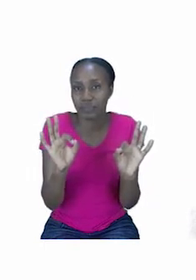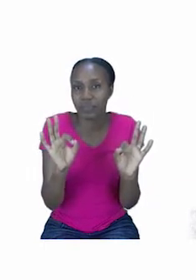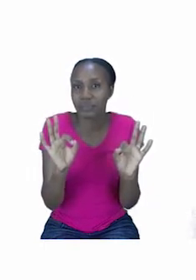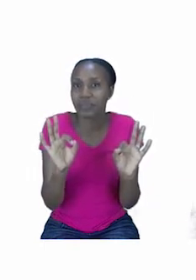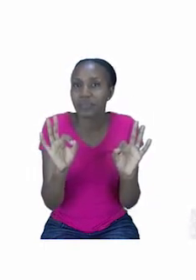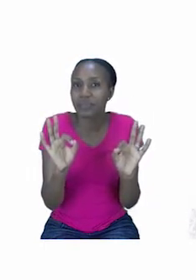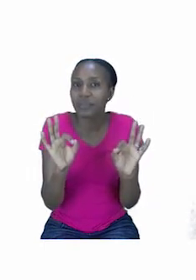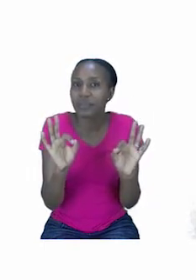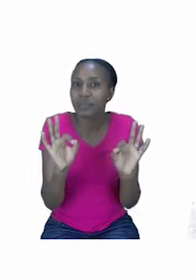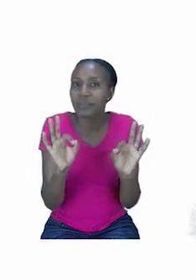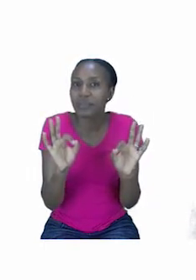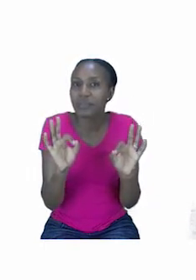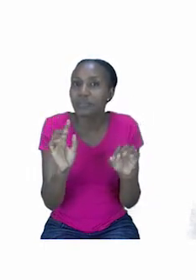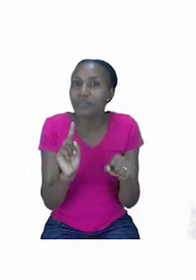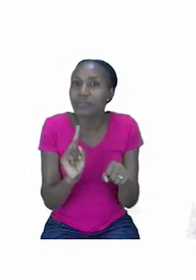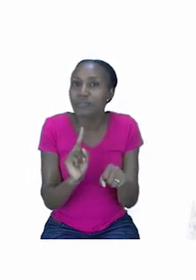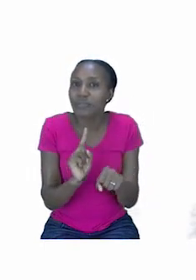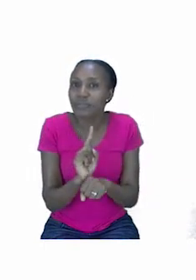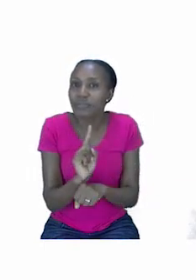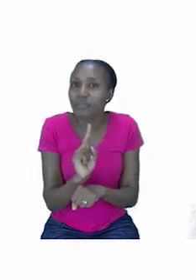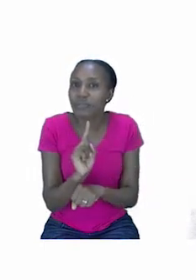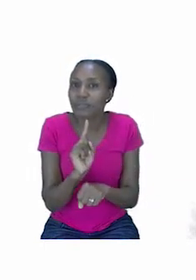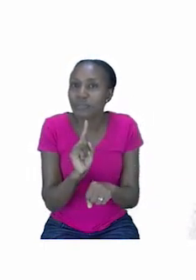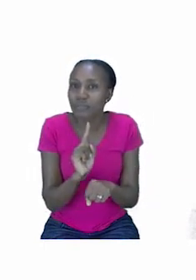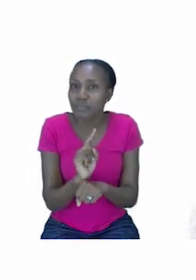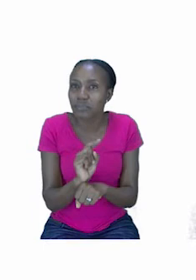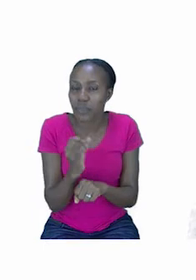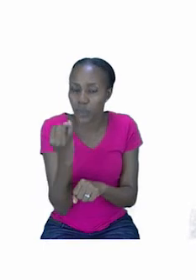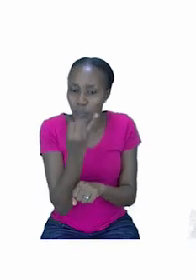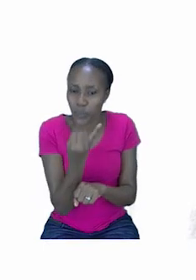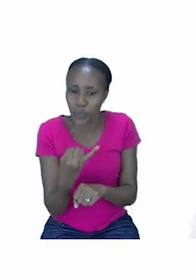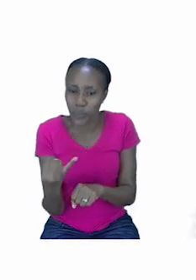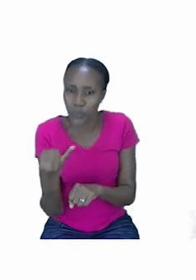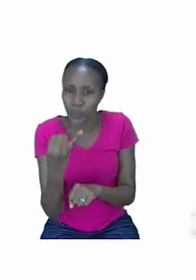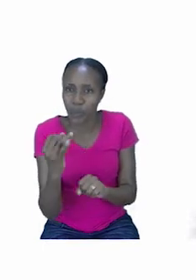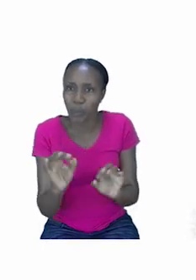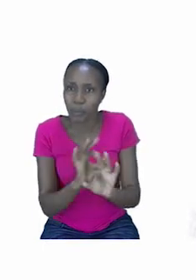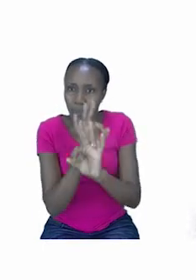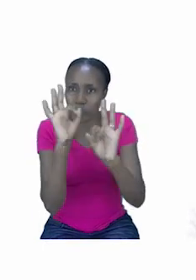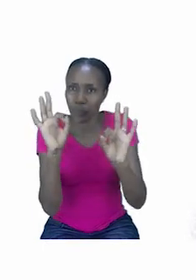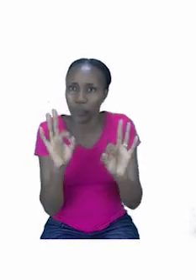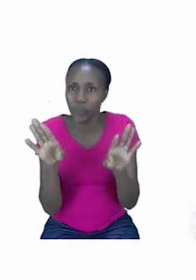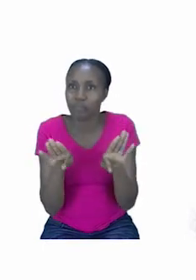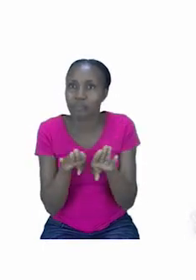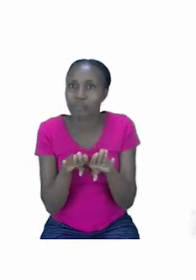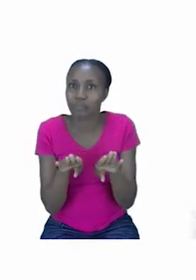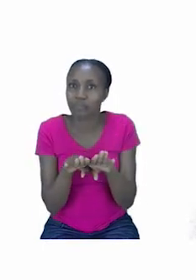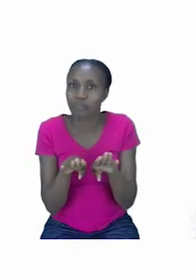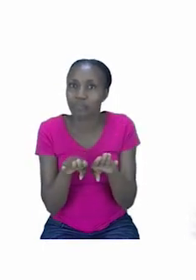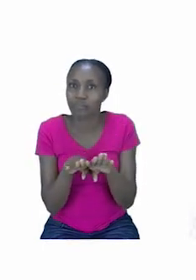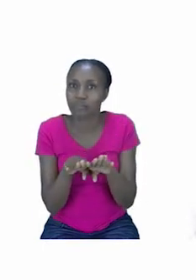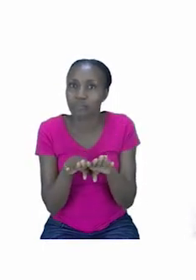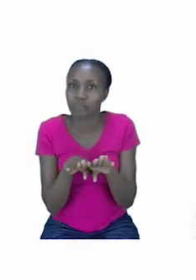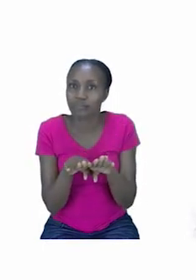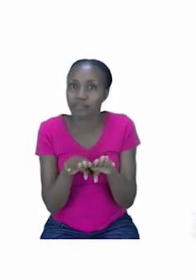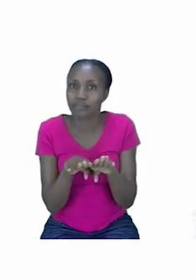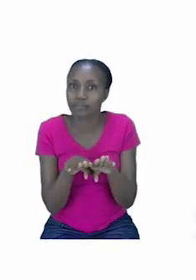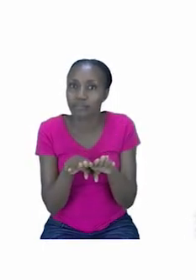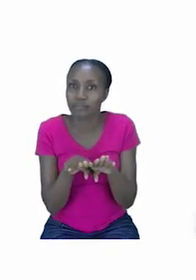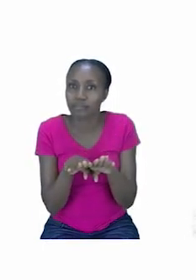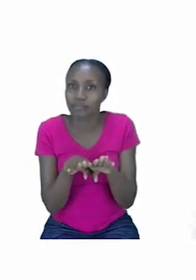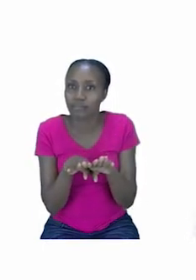only decorate the front of the box. Let's take a look at the